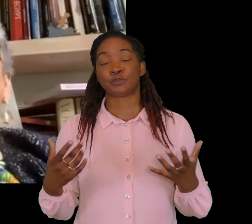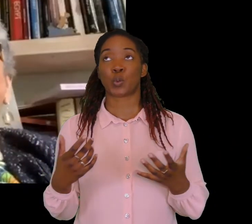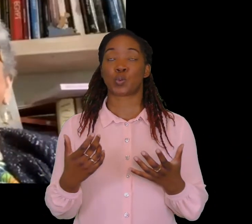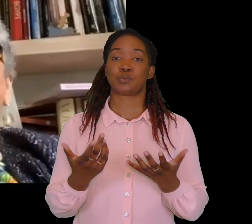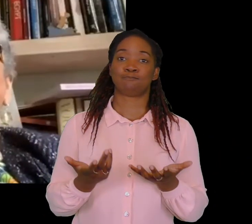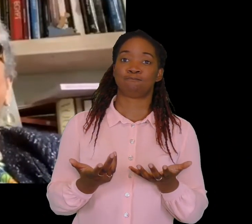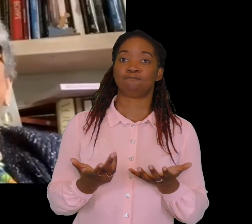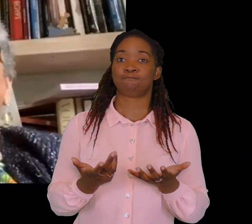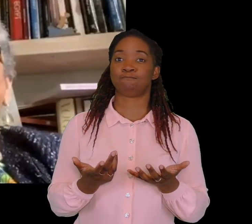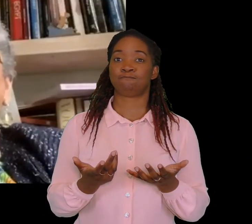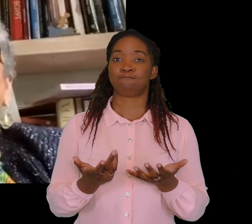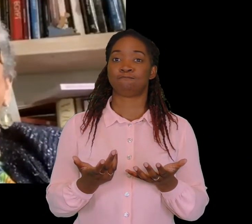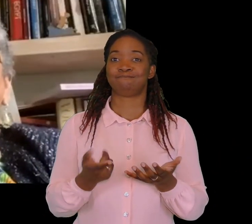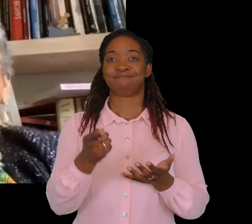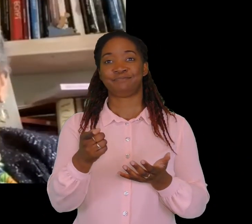like the